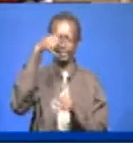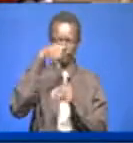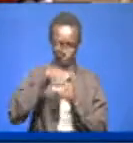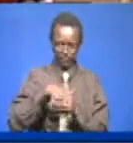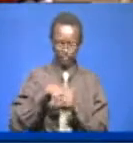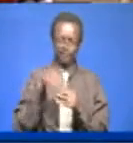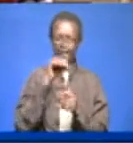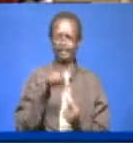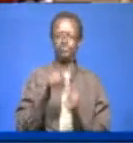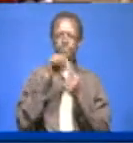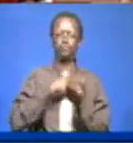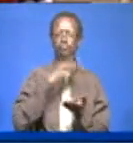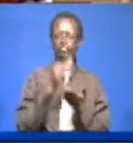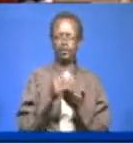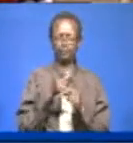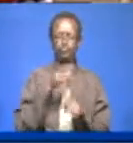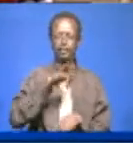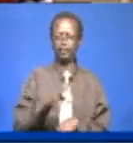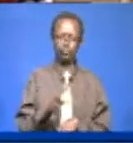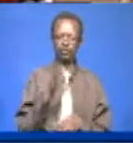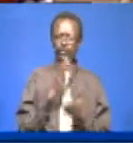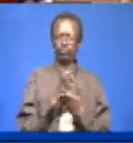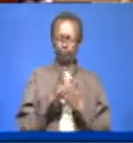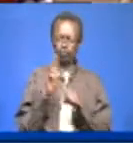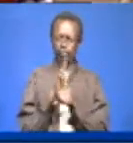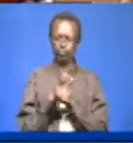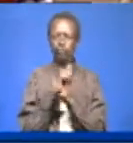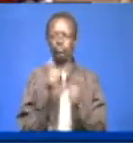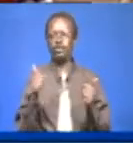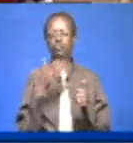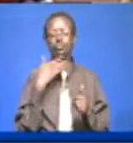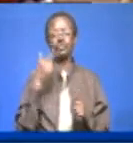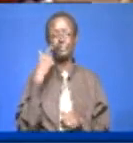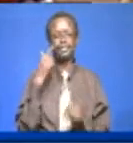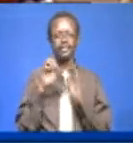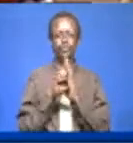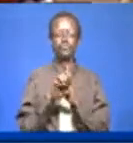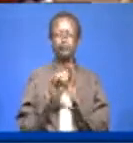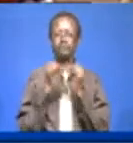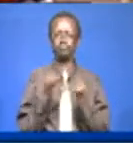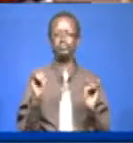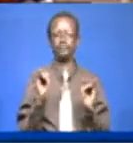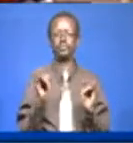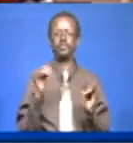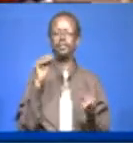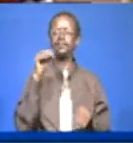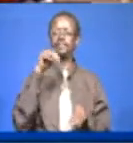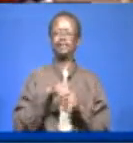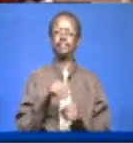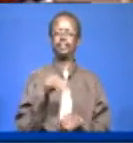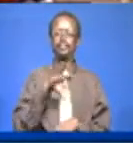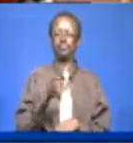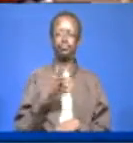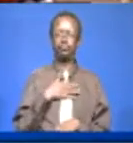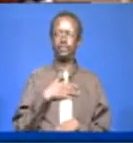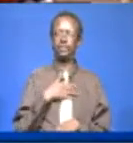by counties accounted for. We want to see, for instance, independent institutions, for instance, in my county, Jaramogi Oginga Odinga